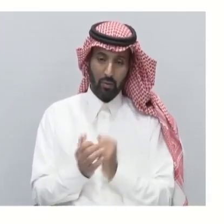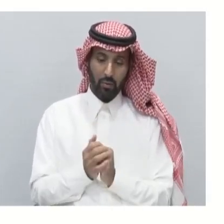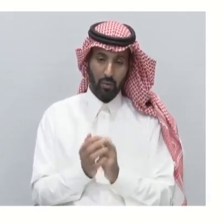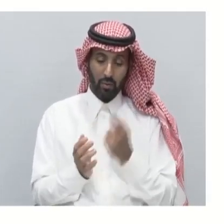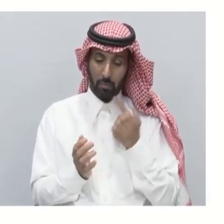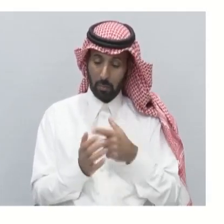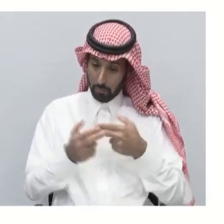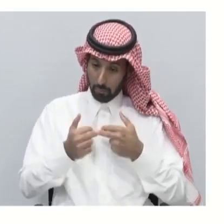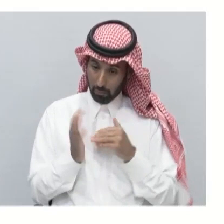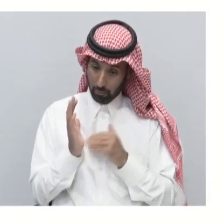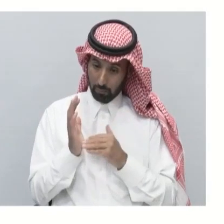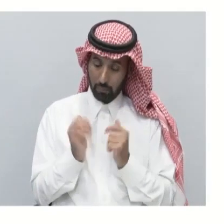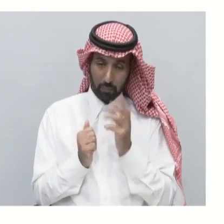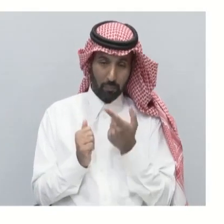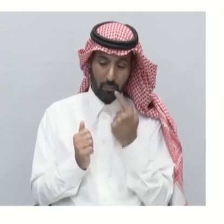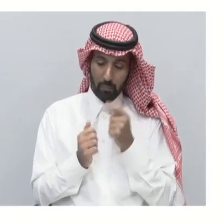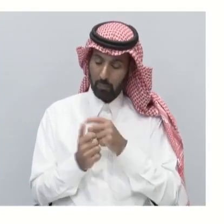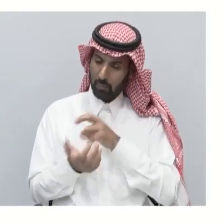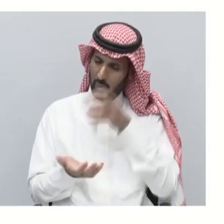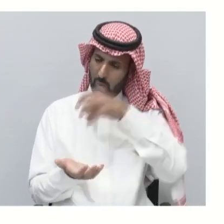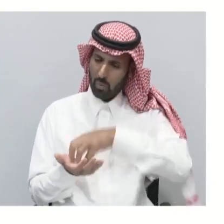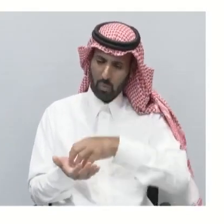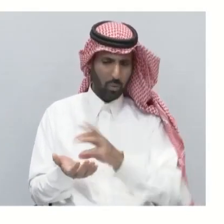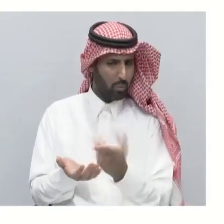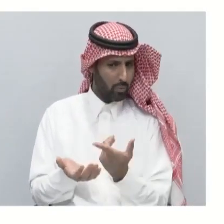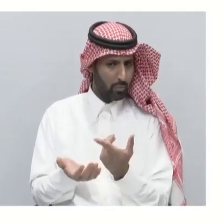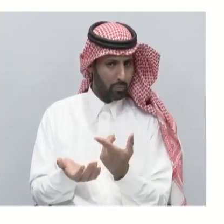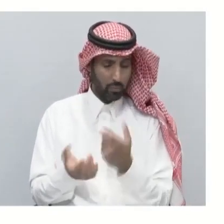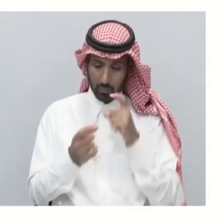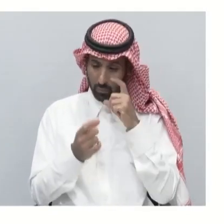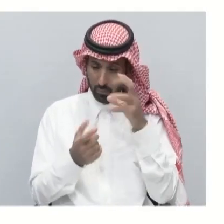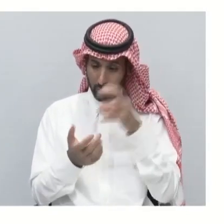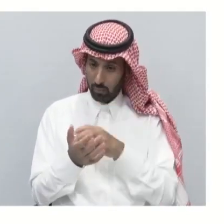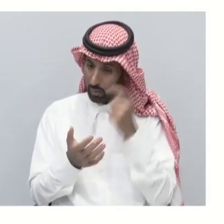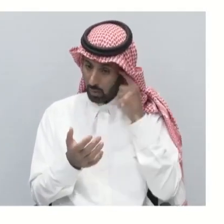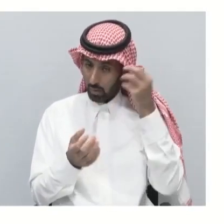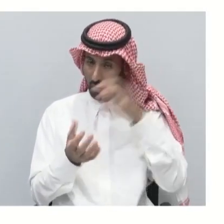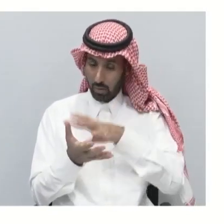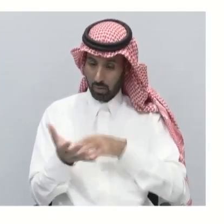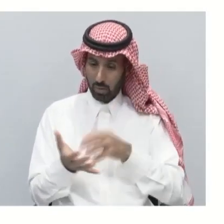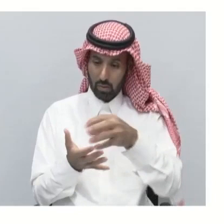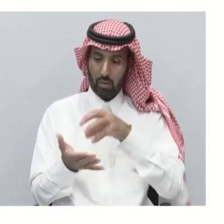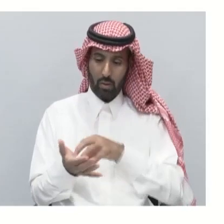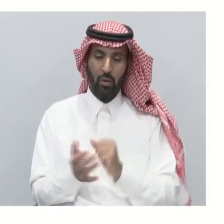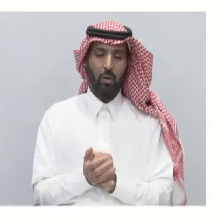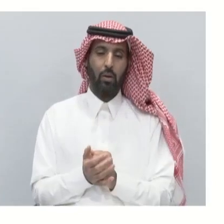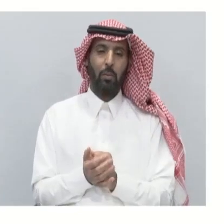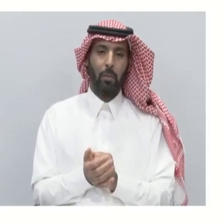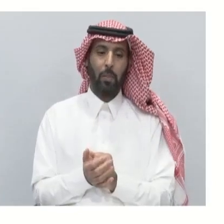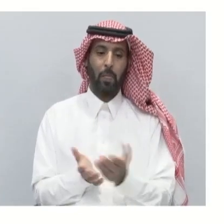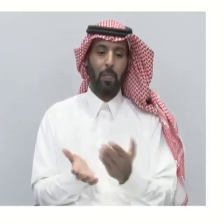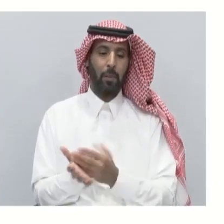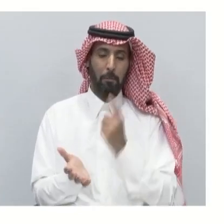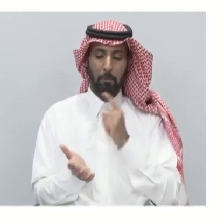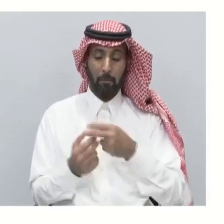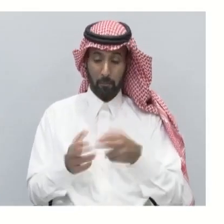my closing words, and attachment. So think about anything that you can add an attachment for. So